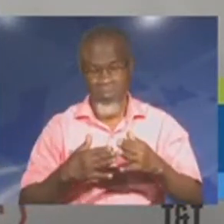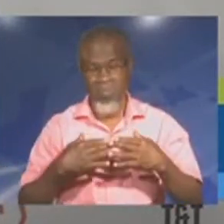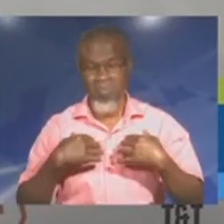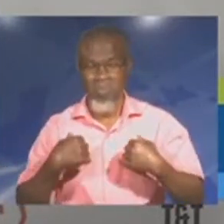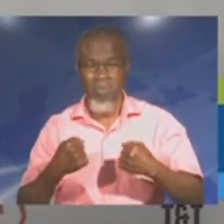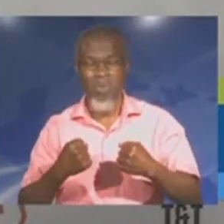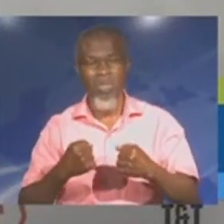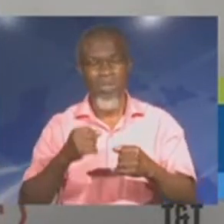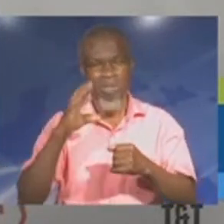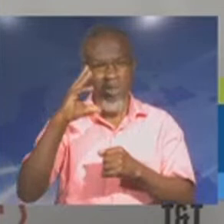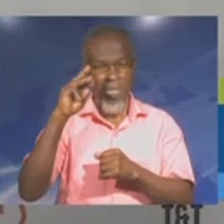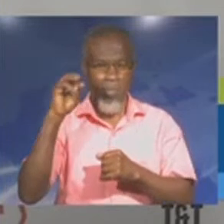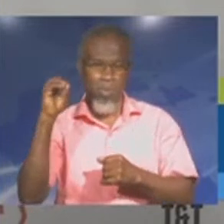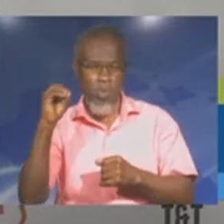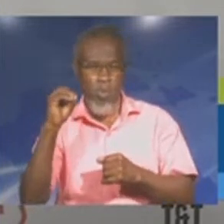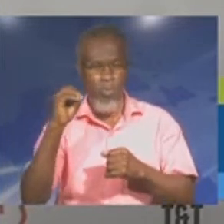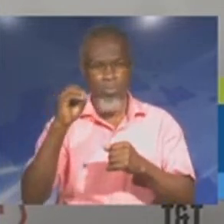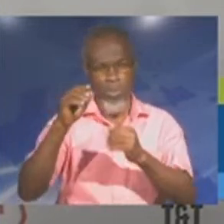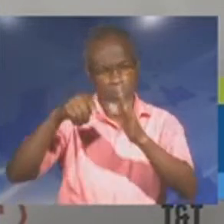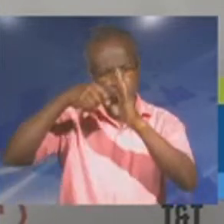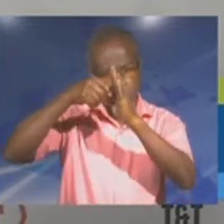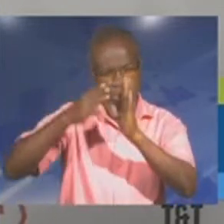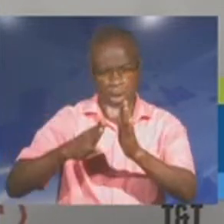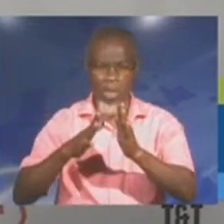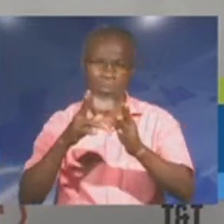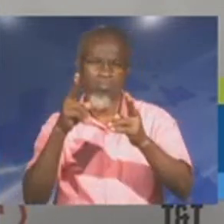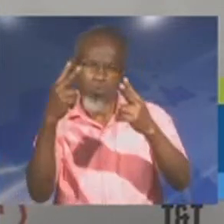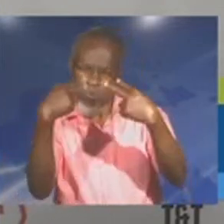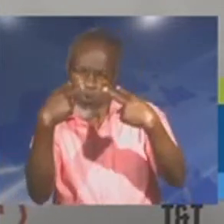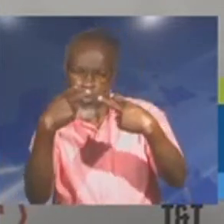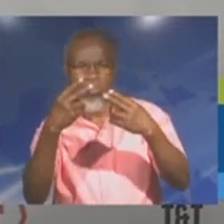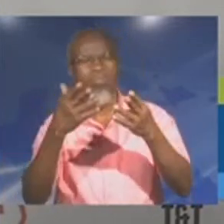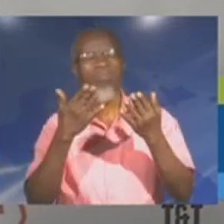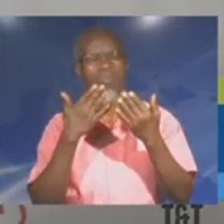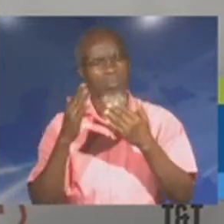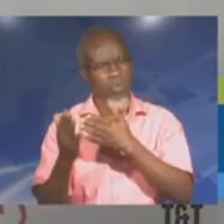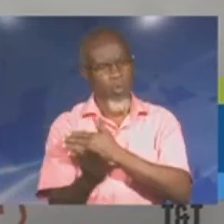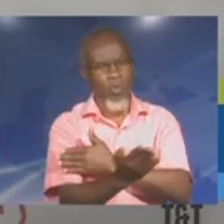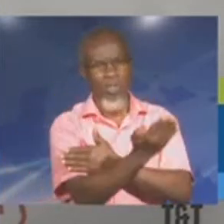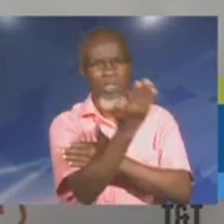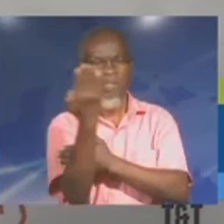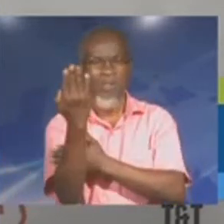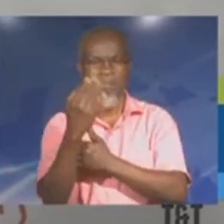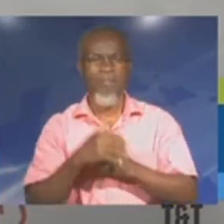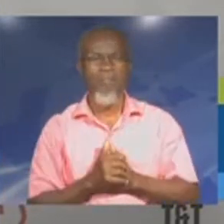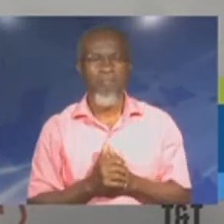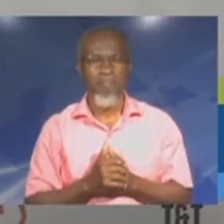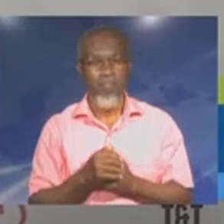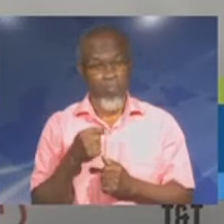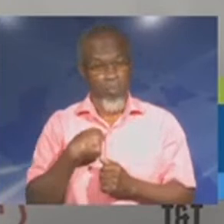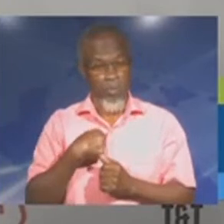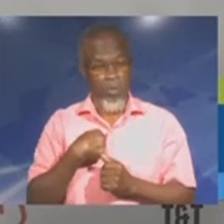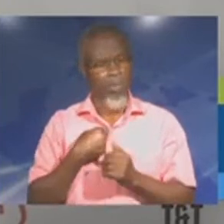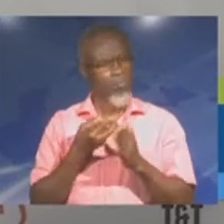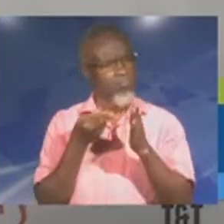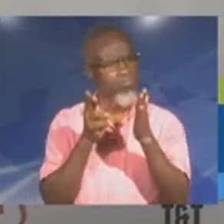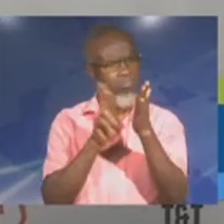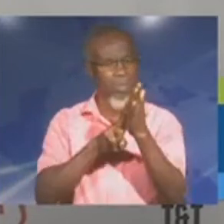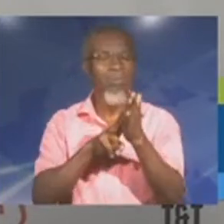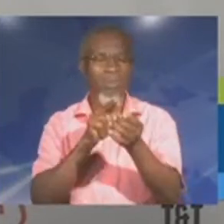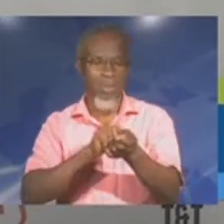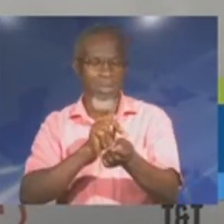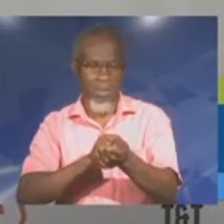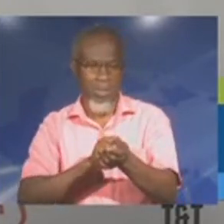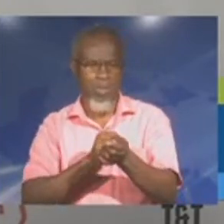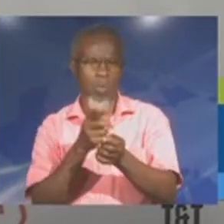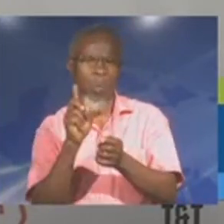to our viewing and listening public. I am Josette Smith-Bethel, a registered nurse attached to the intensive care unit at the